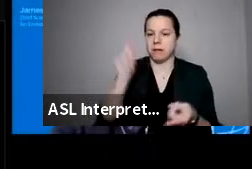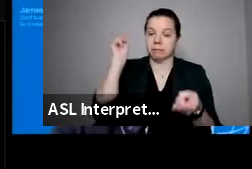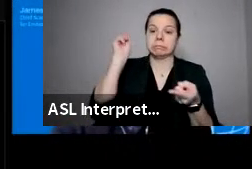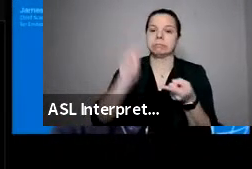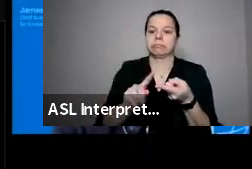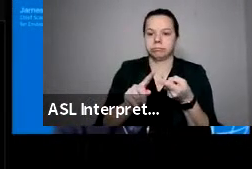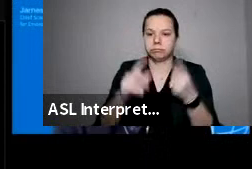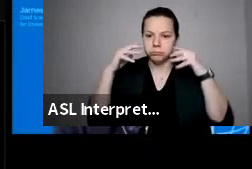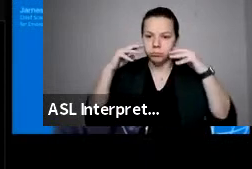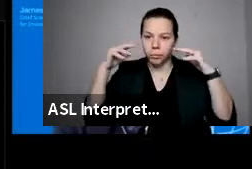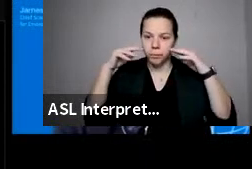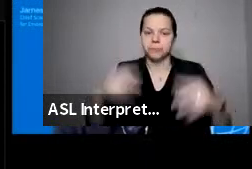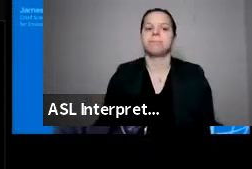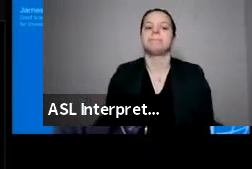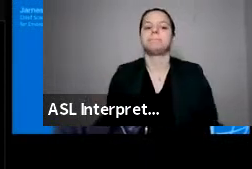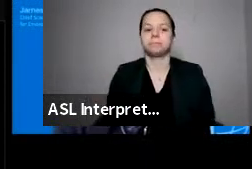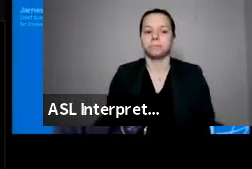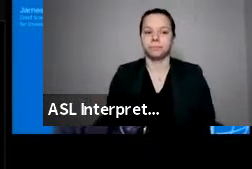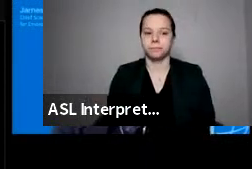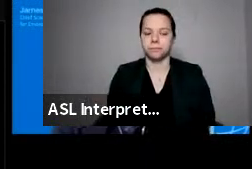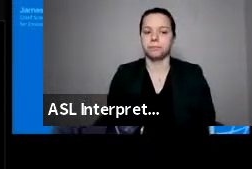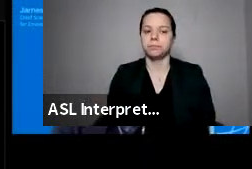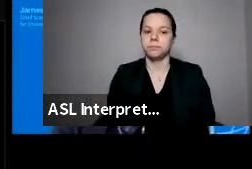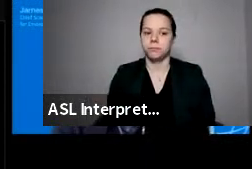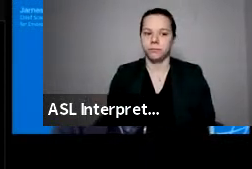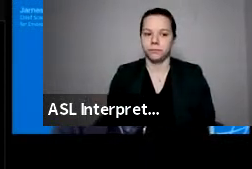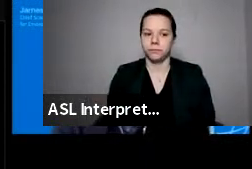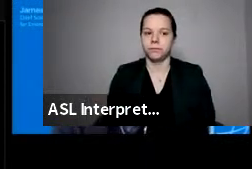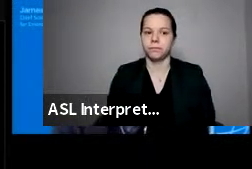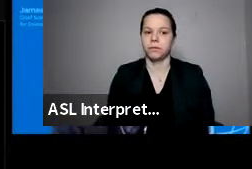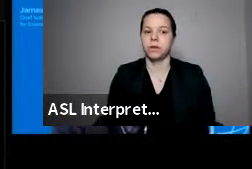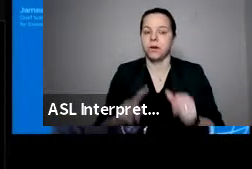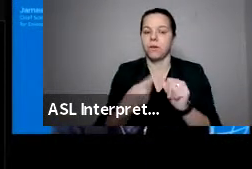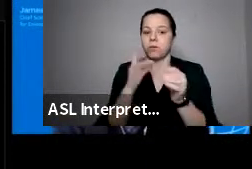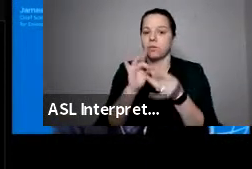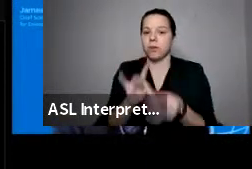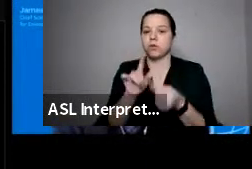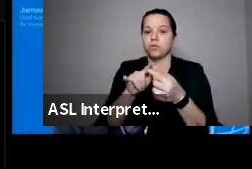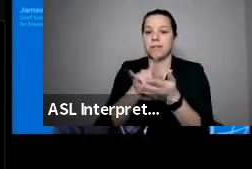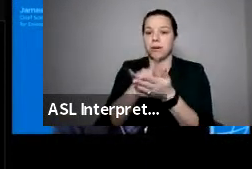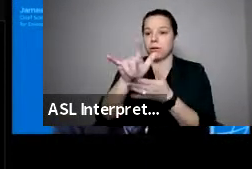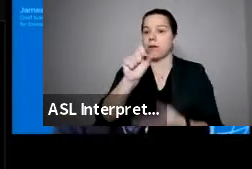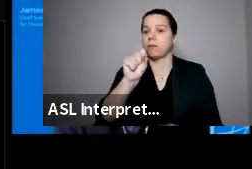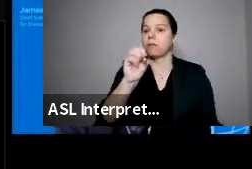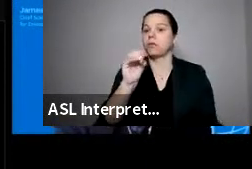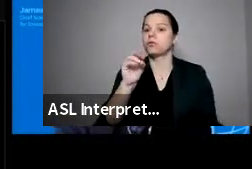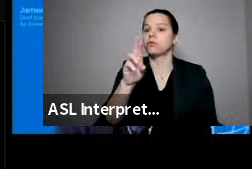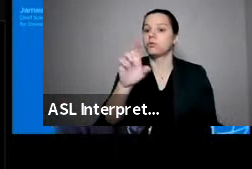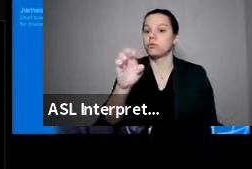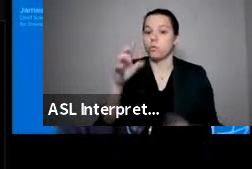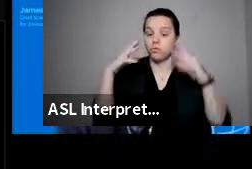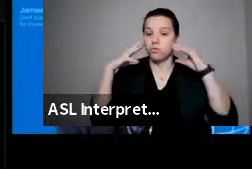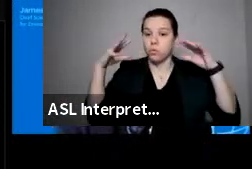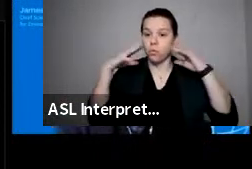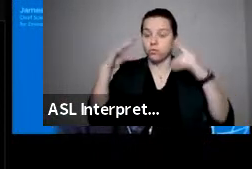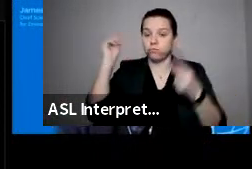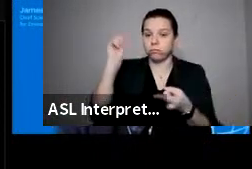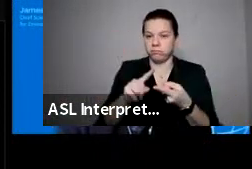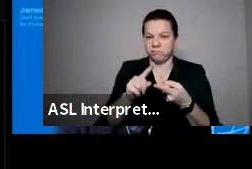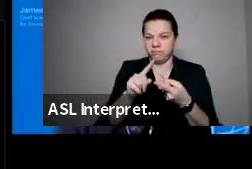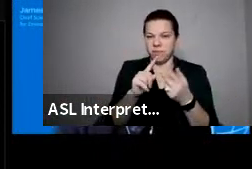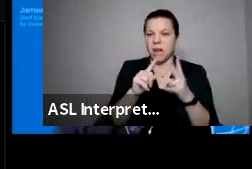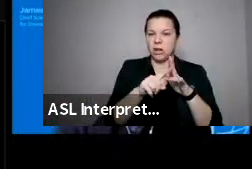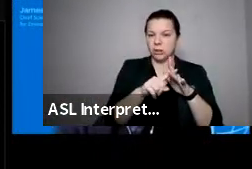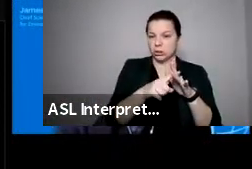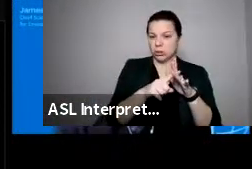So the first of these is in terms of aircraft source noise reduction. Earlier in my